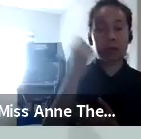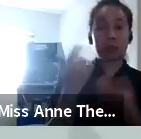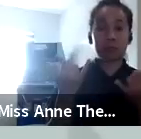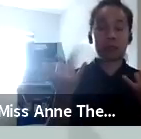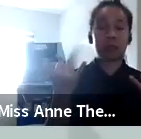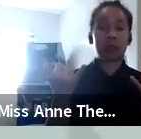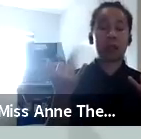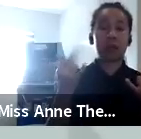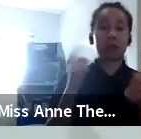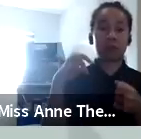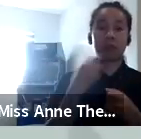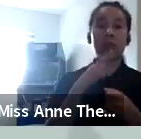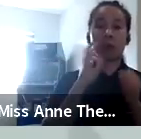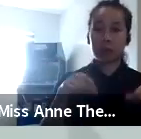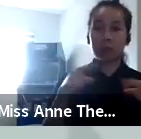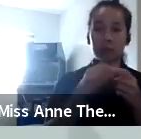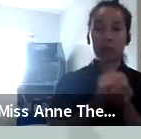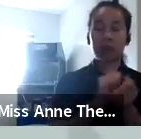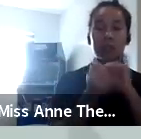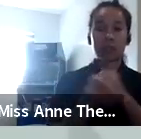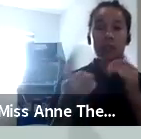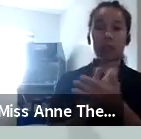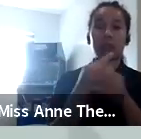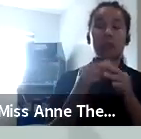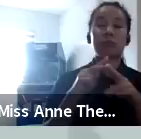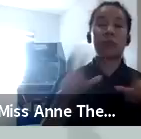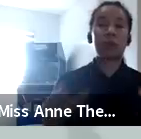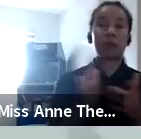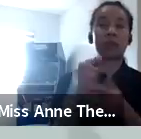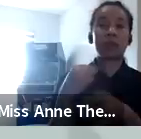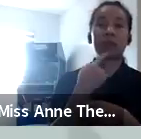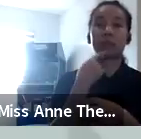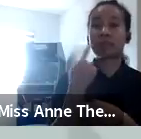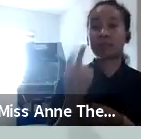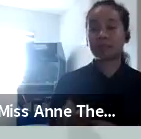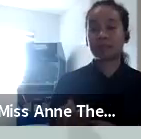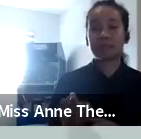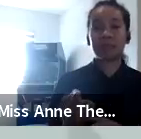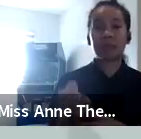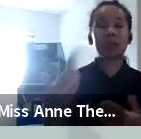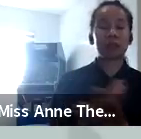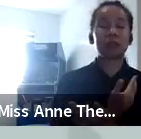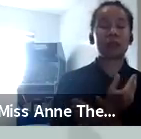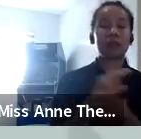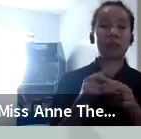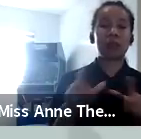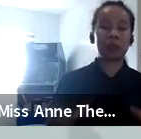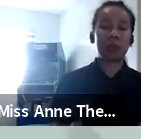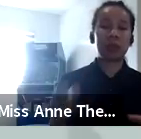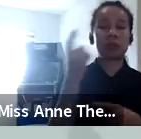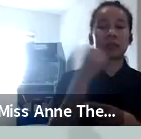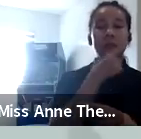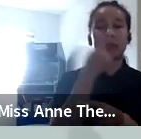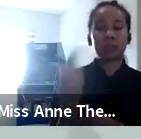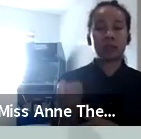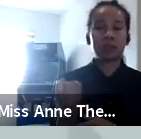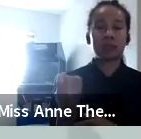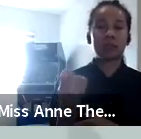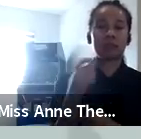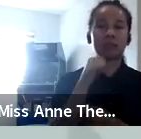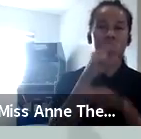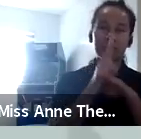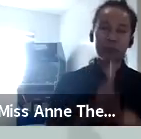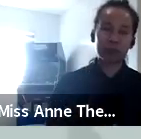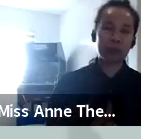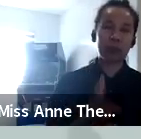really adjusted to the new normal that they say. New normal in the sense that it's not the usual or